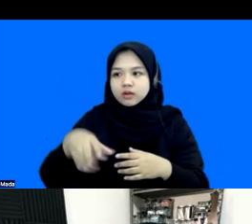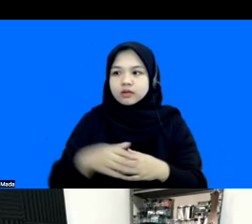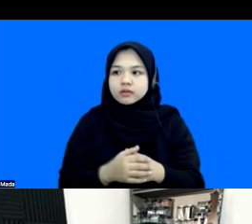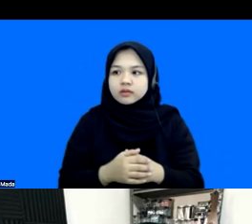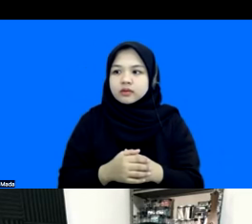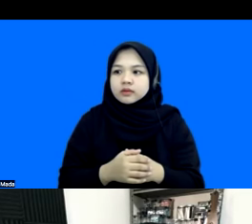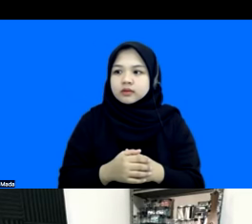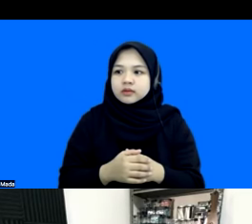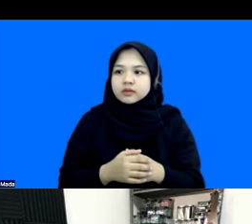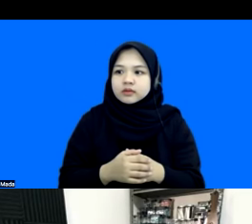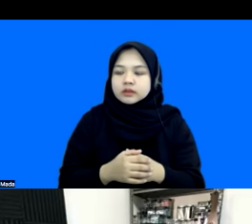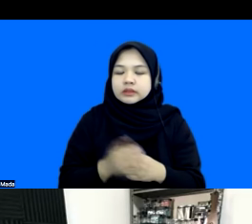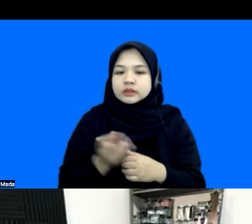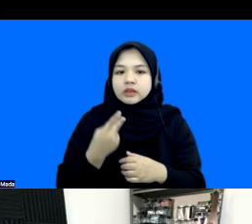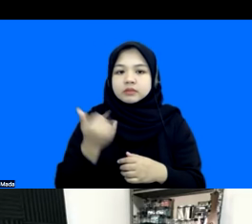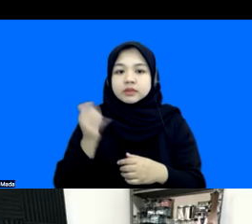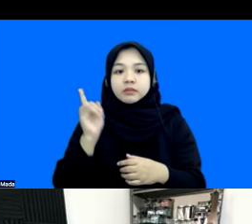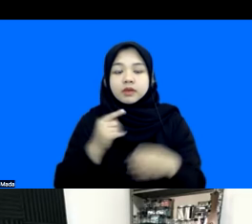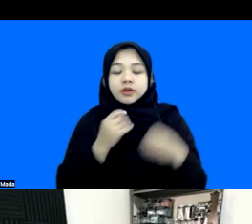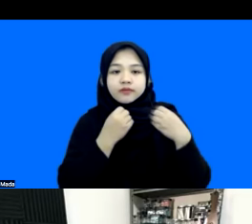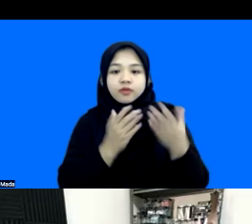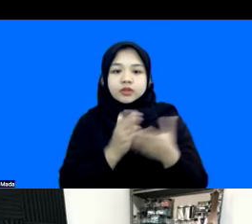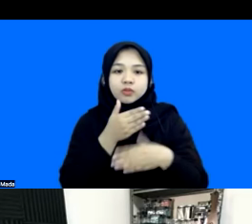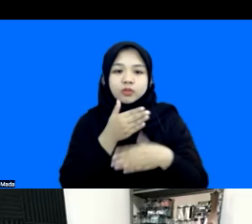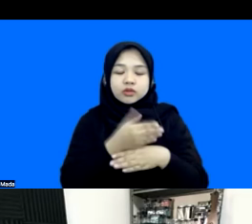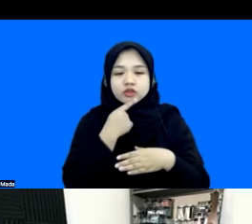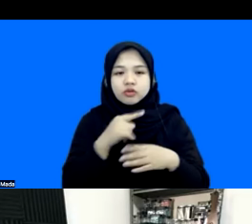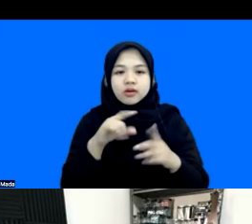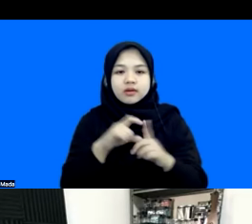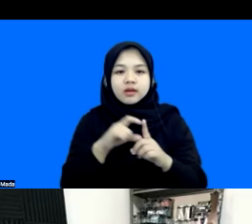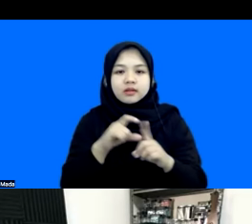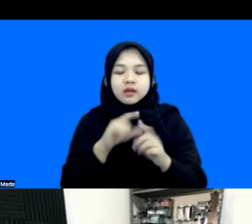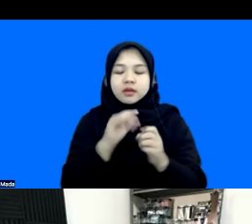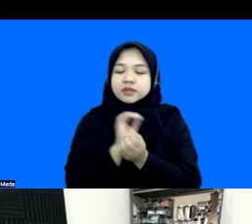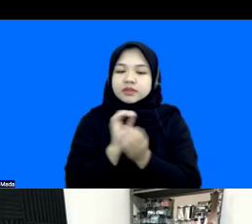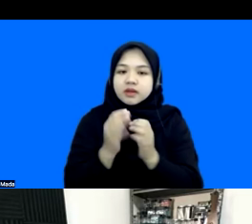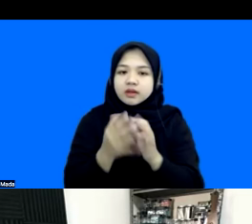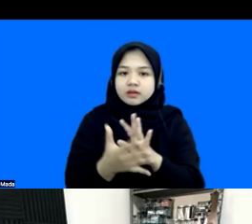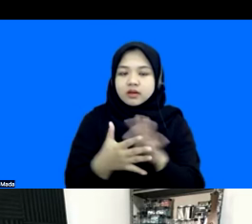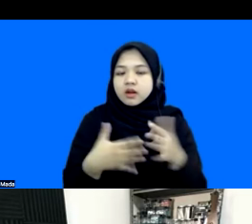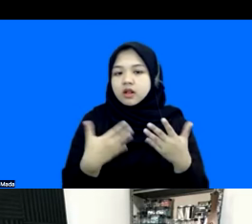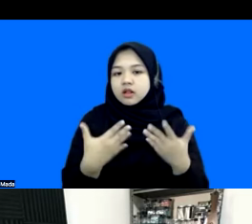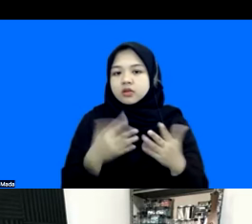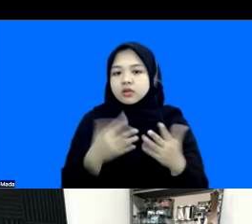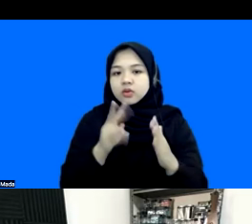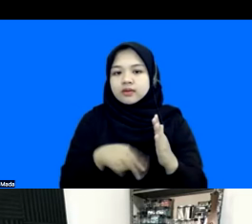related to disaster data, projects related to data literacy, and even projects related to open data.